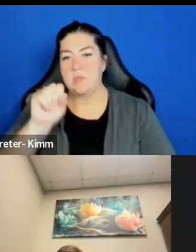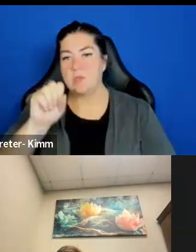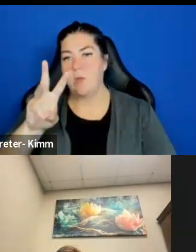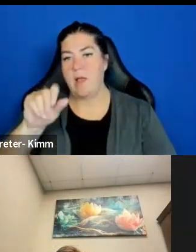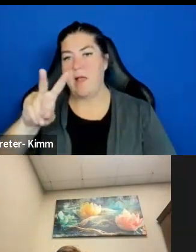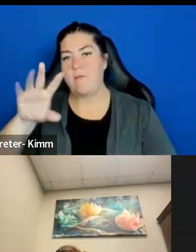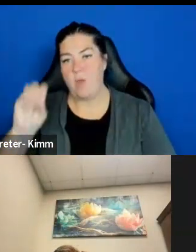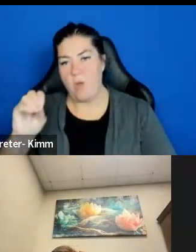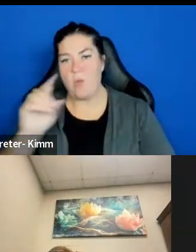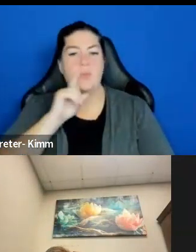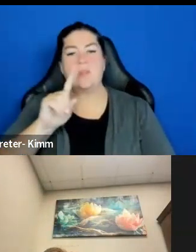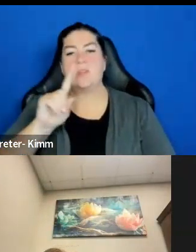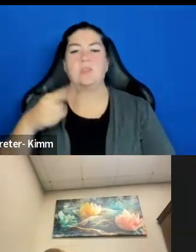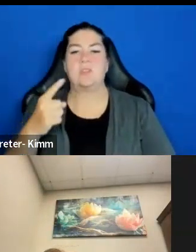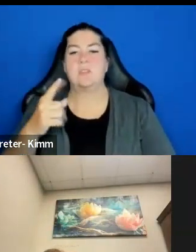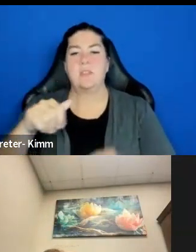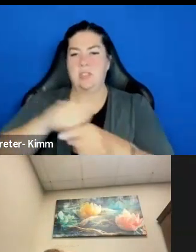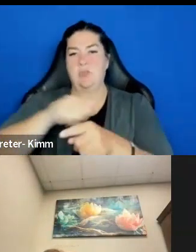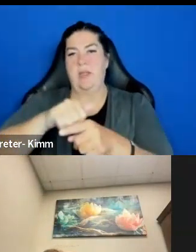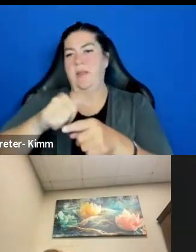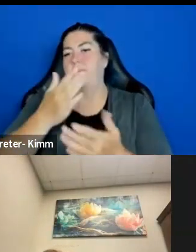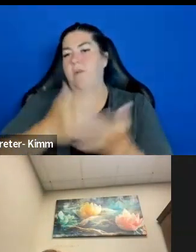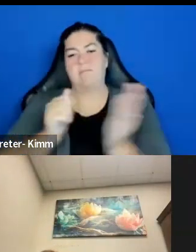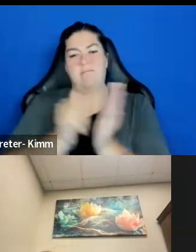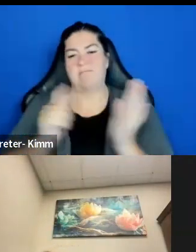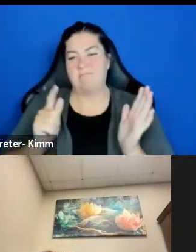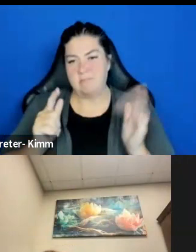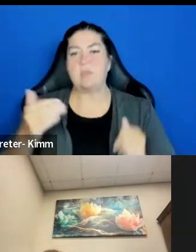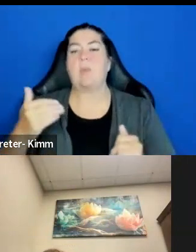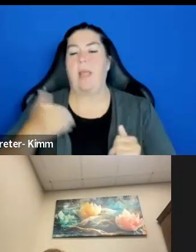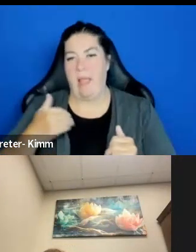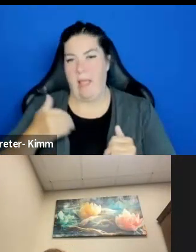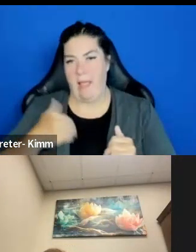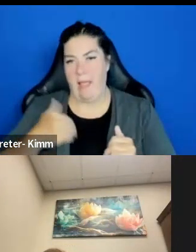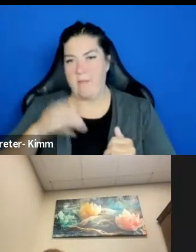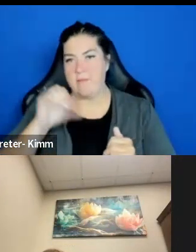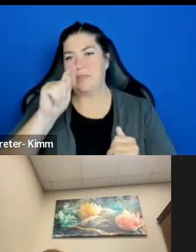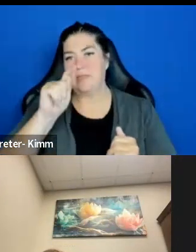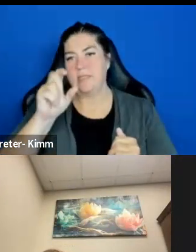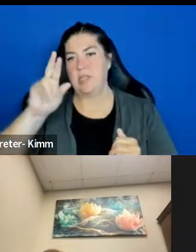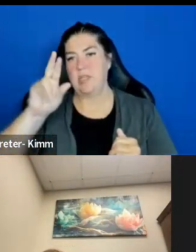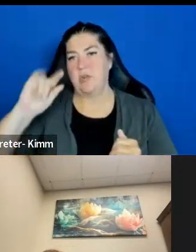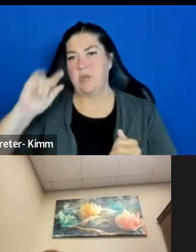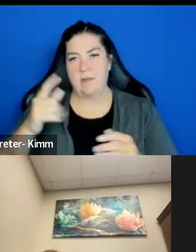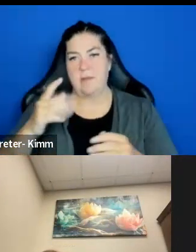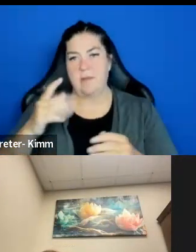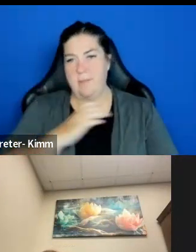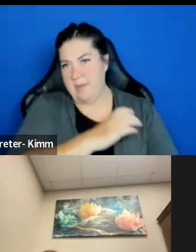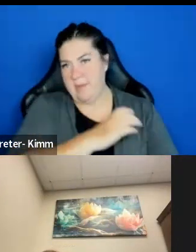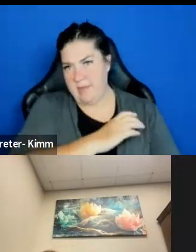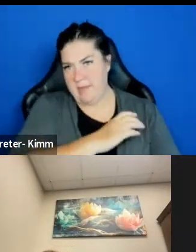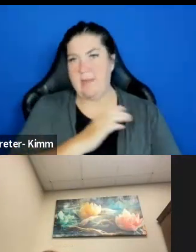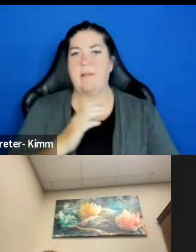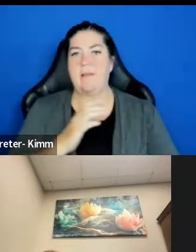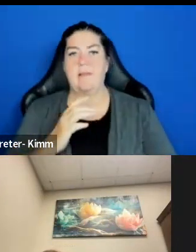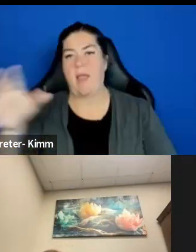SWAVO is really just the training component. So we have a steering committee, and our steering committee is made up